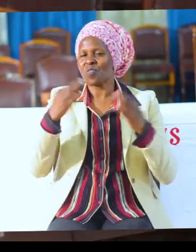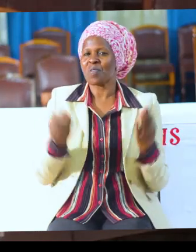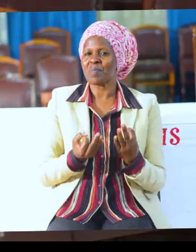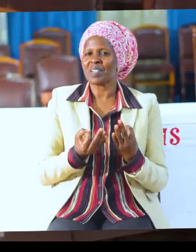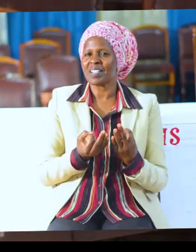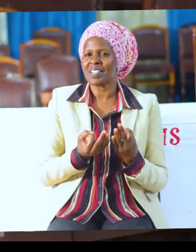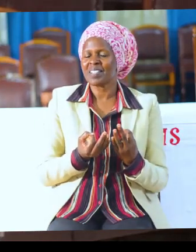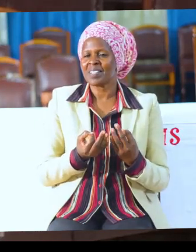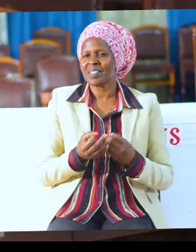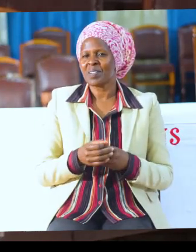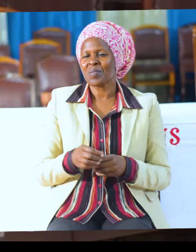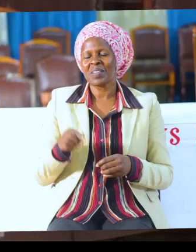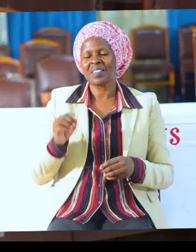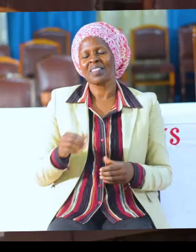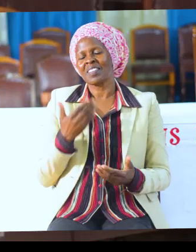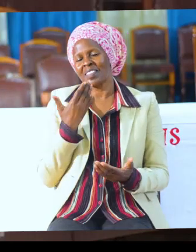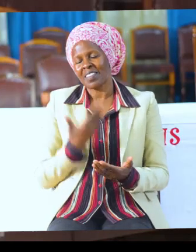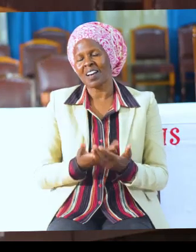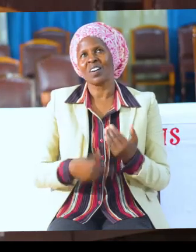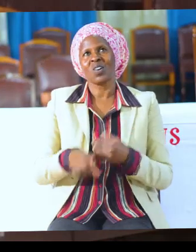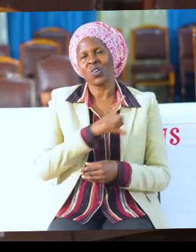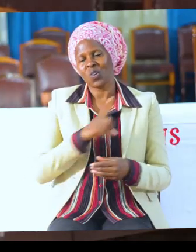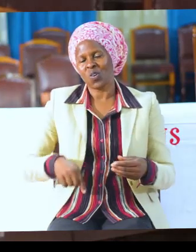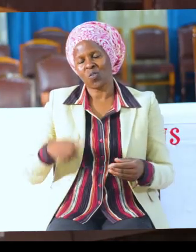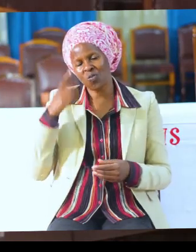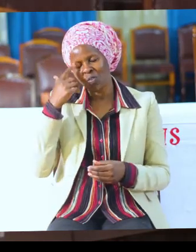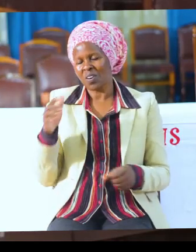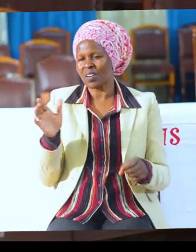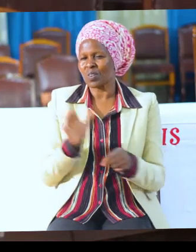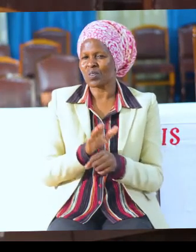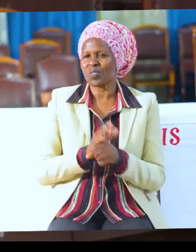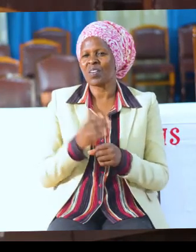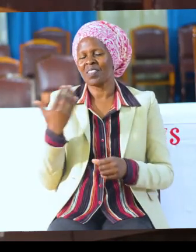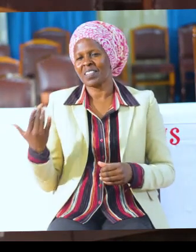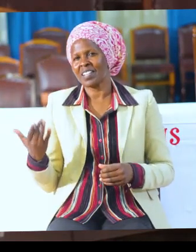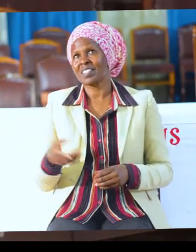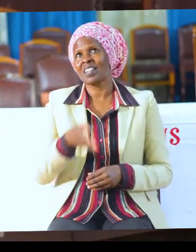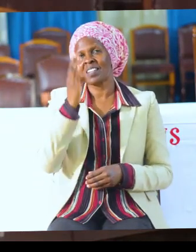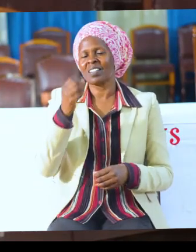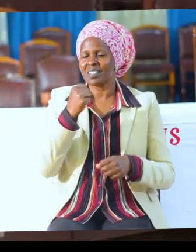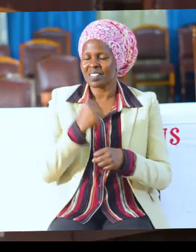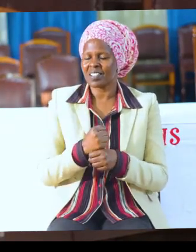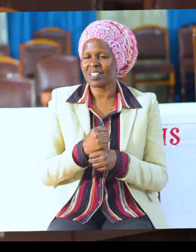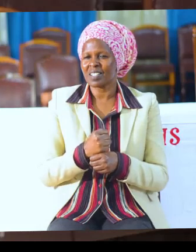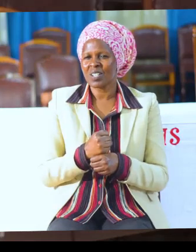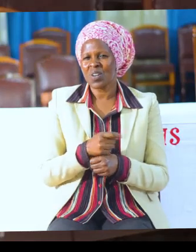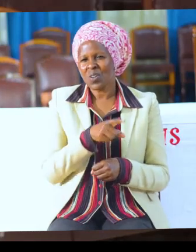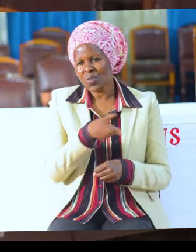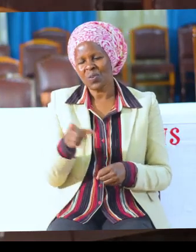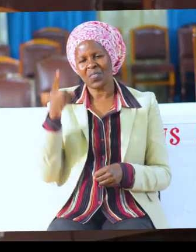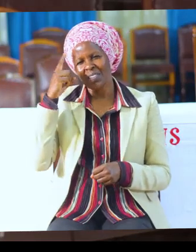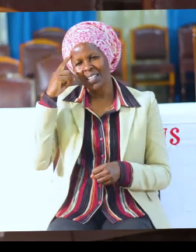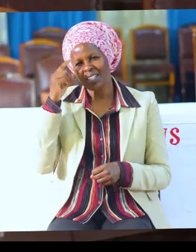our day-to-day needs, and we need to thank the Lord for many things that he has, you know, he has done. You can think in